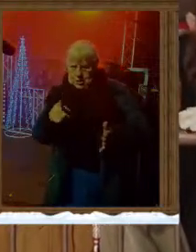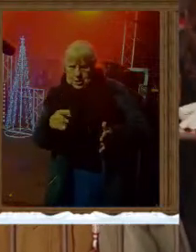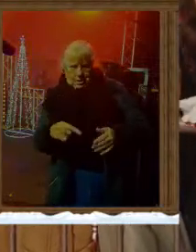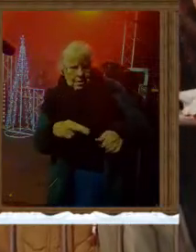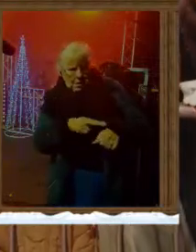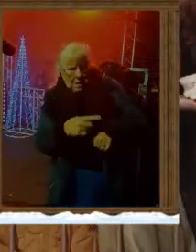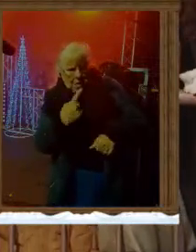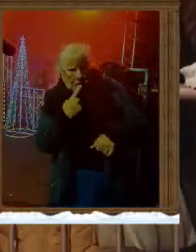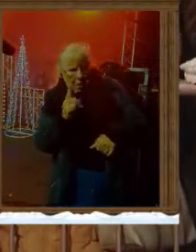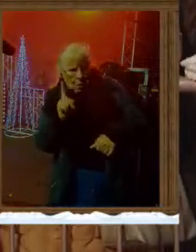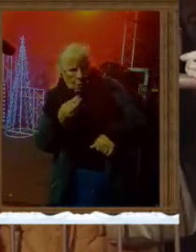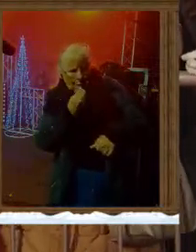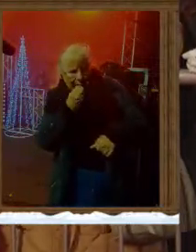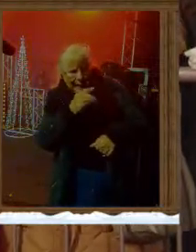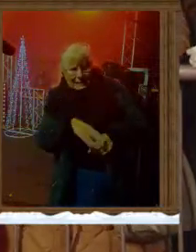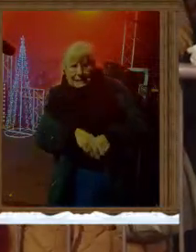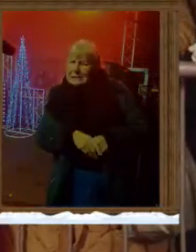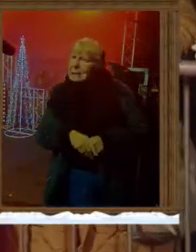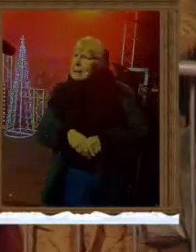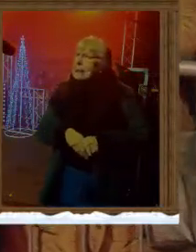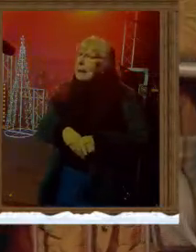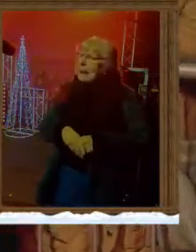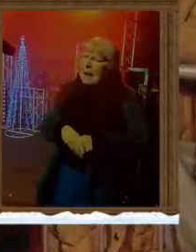tongue? What were you eating?